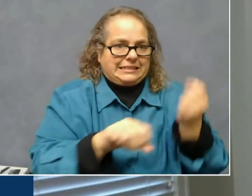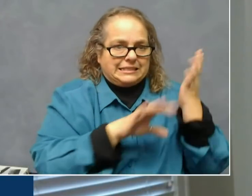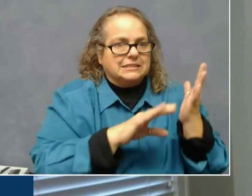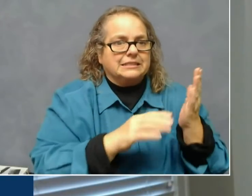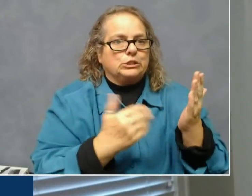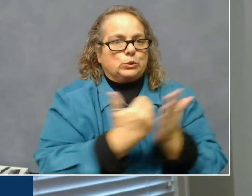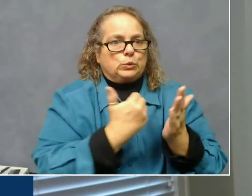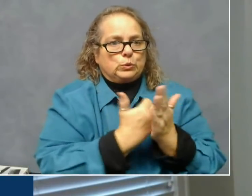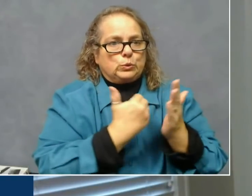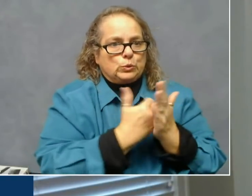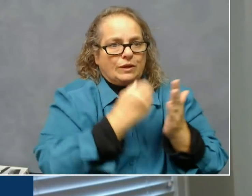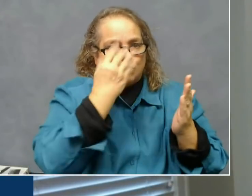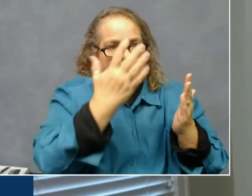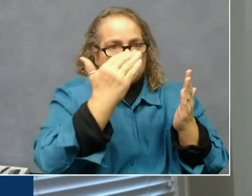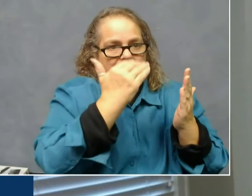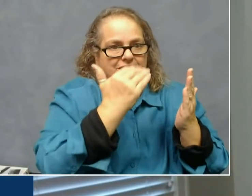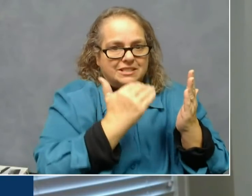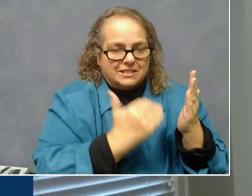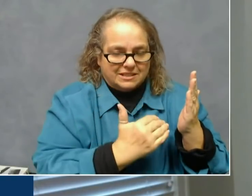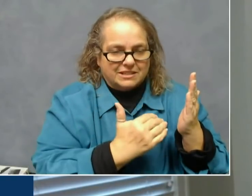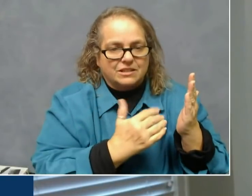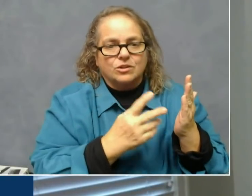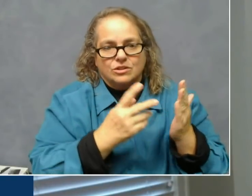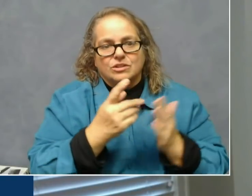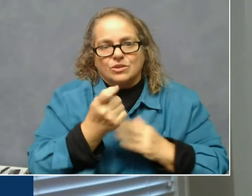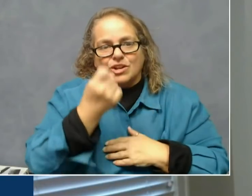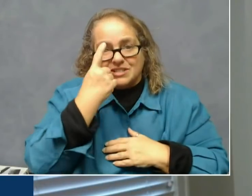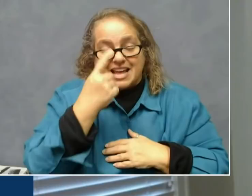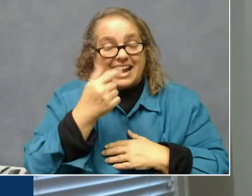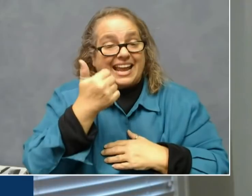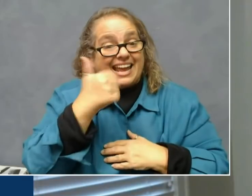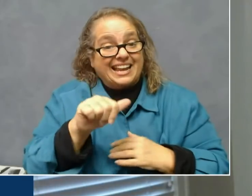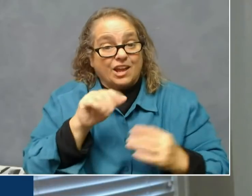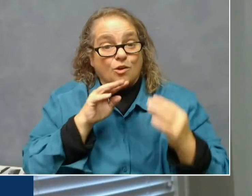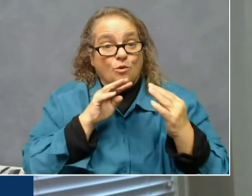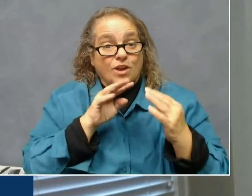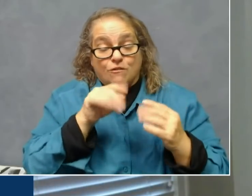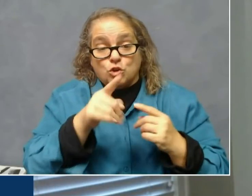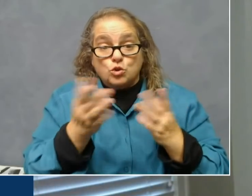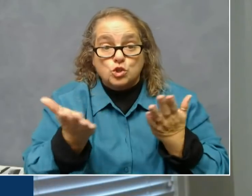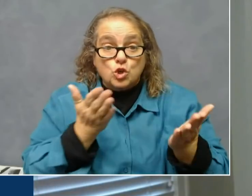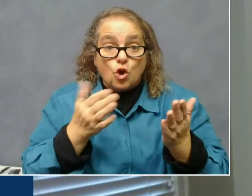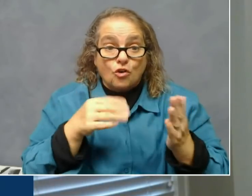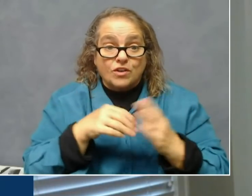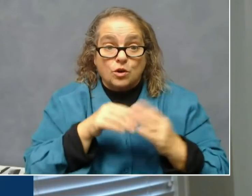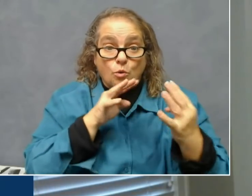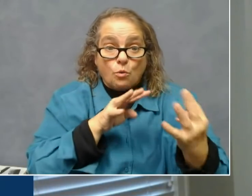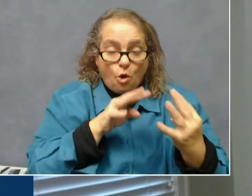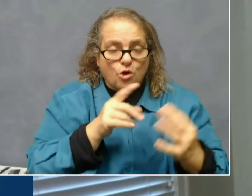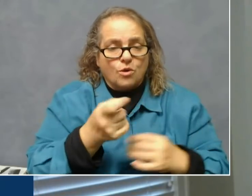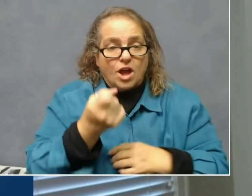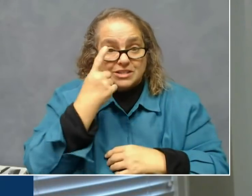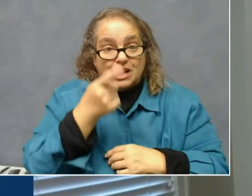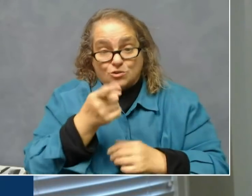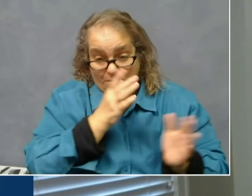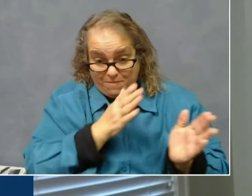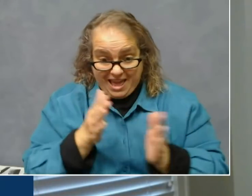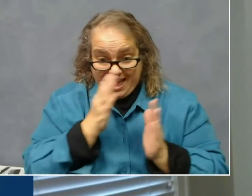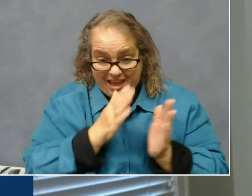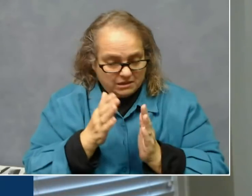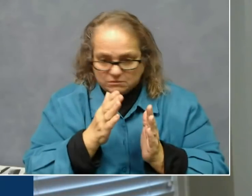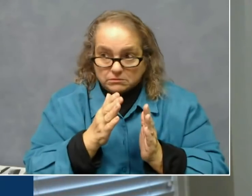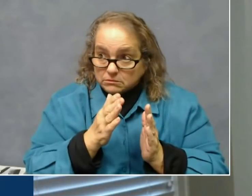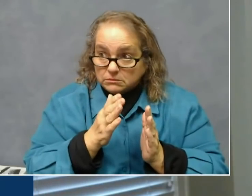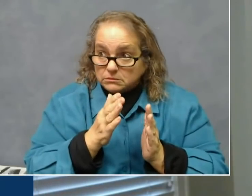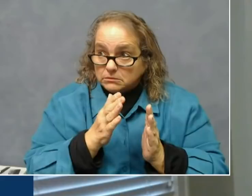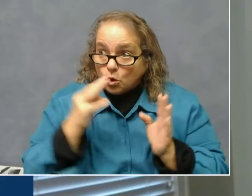or served in a time of war would say any field general has the same experience. You plan, and then you have to adjust to the circumstances as